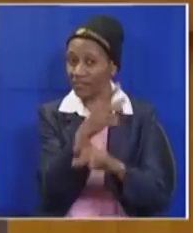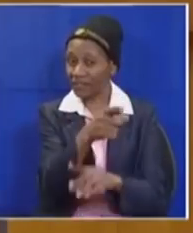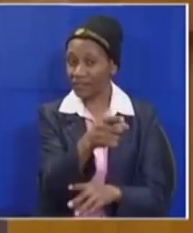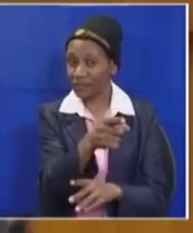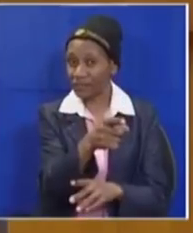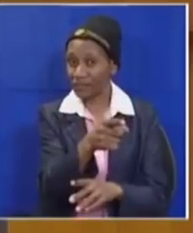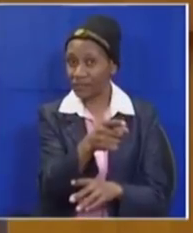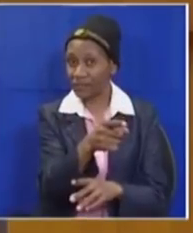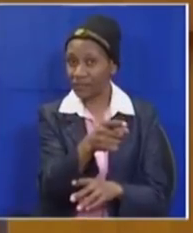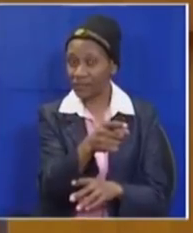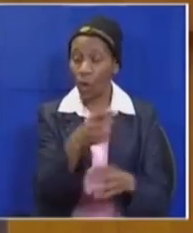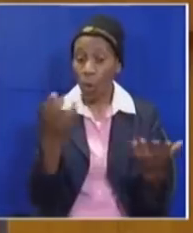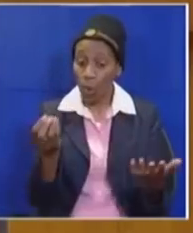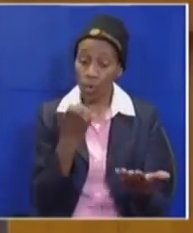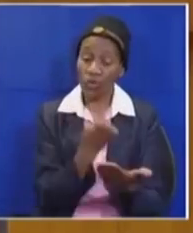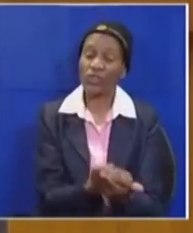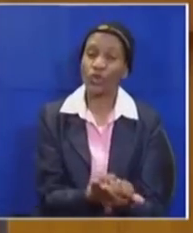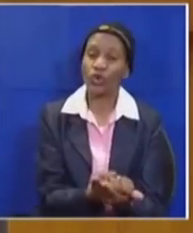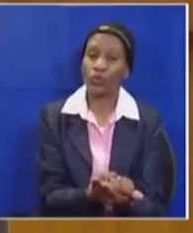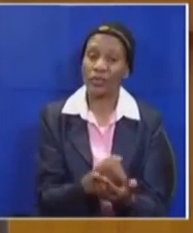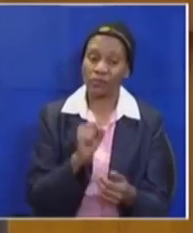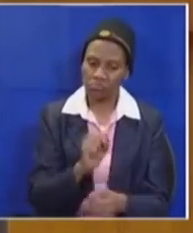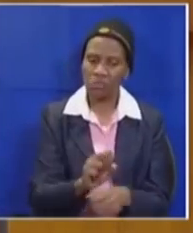the economy of the country, it's entirely